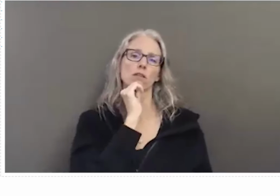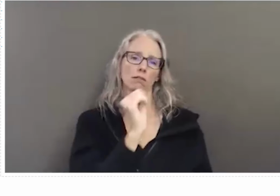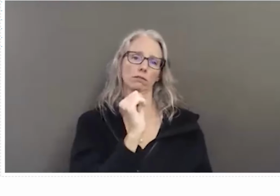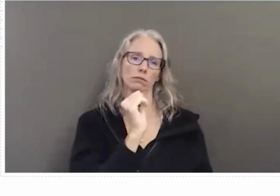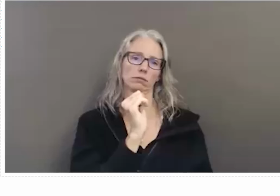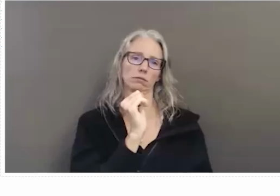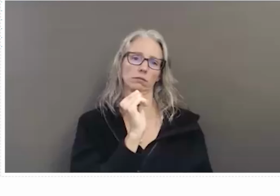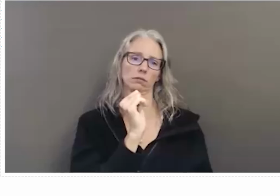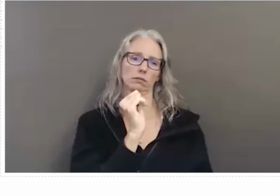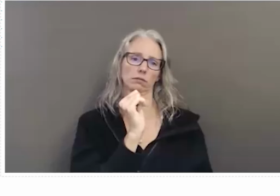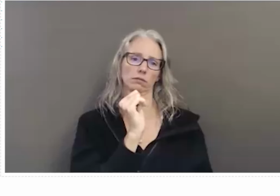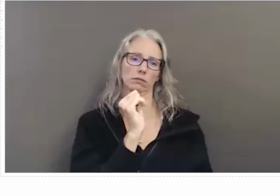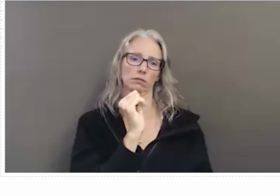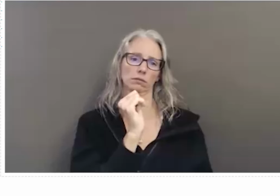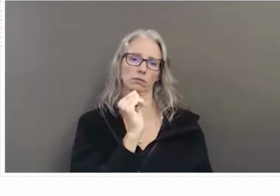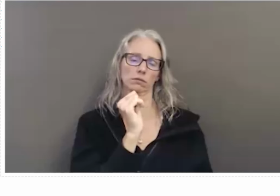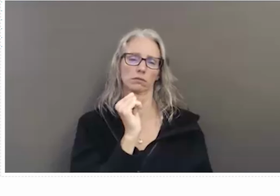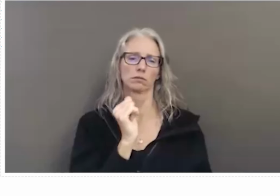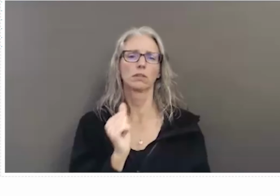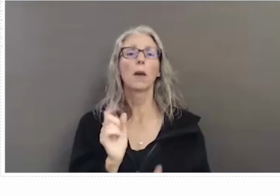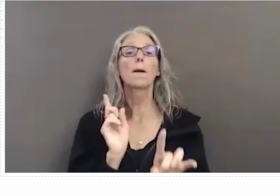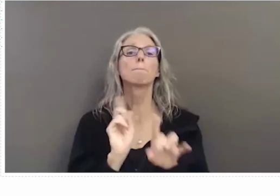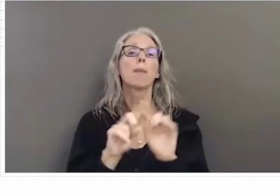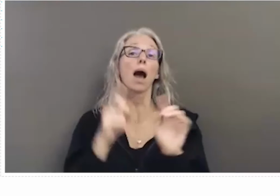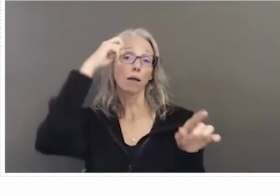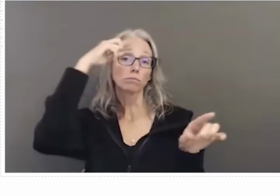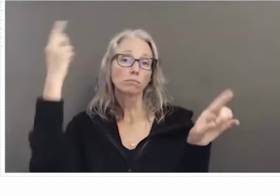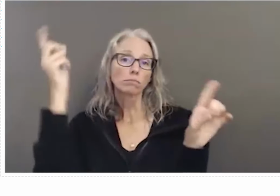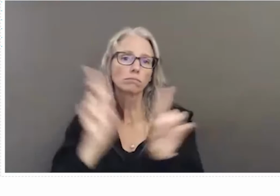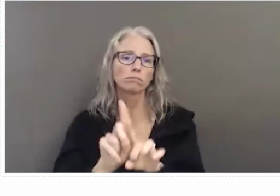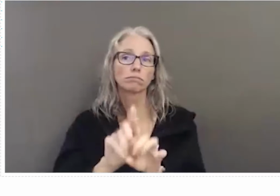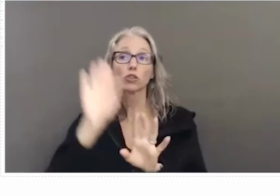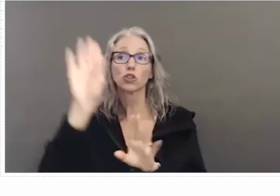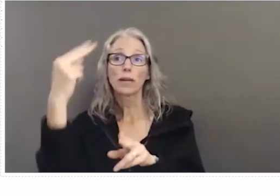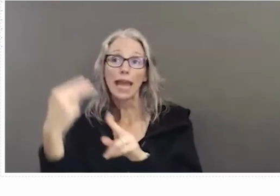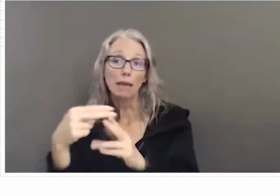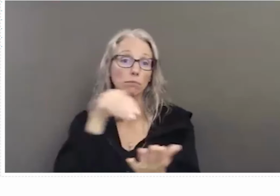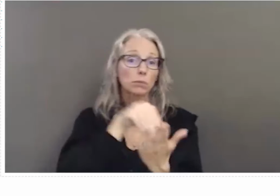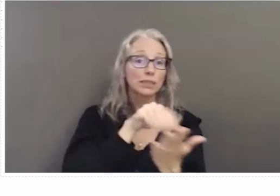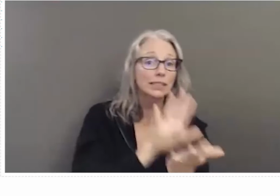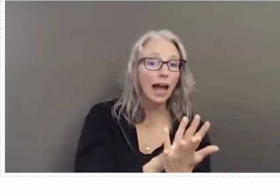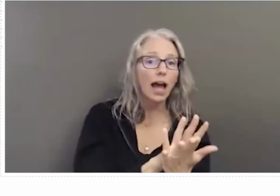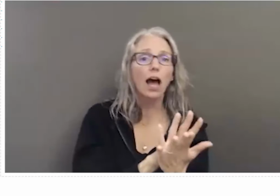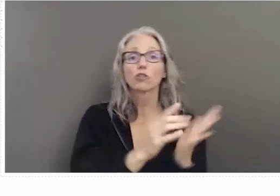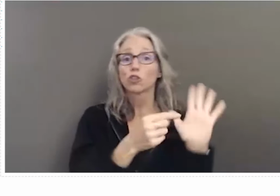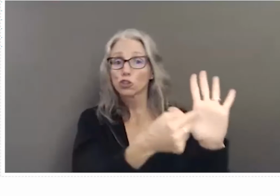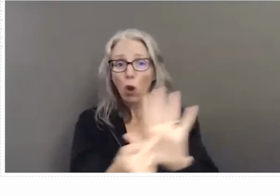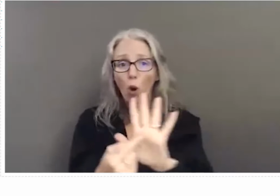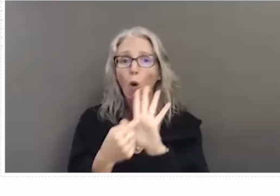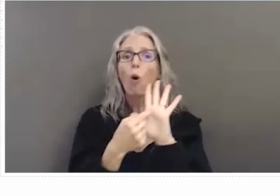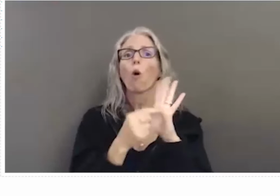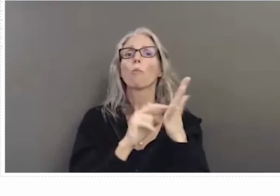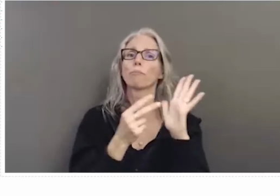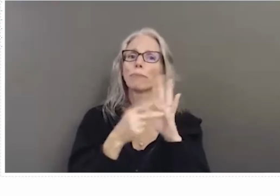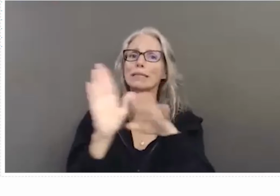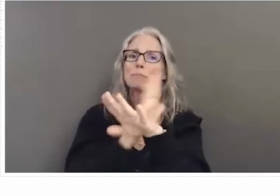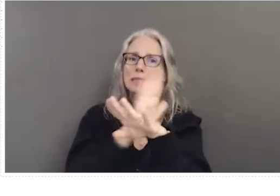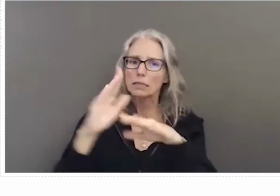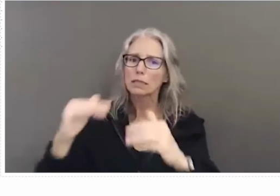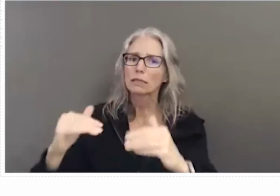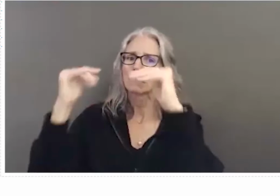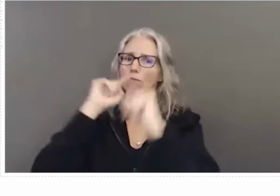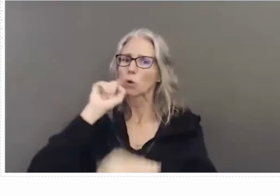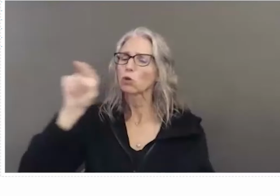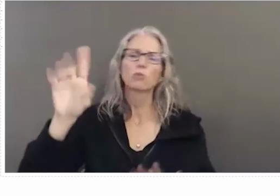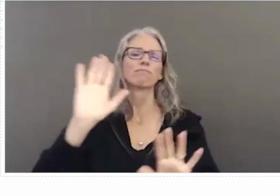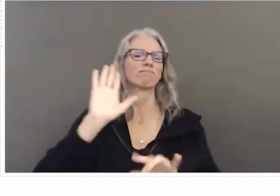in exchange for services wasn't being shown as much as it could have been. So yes, there are probably, I would say,